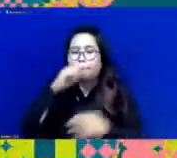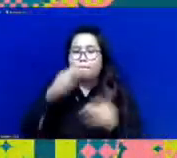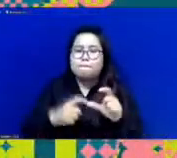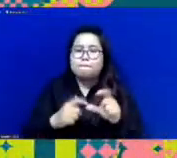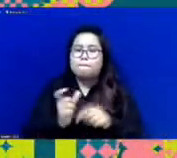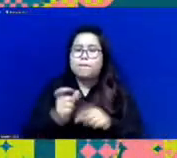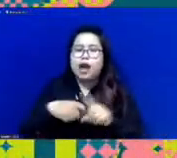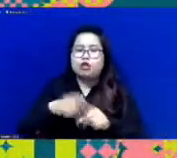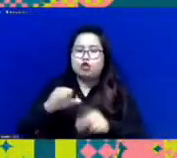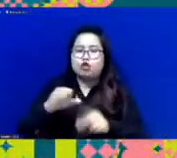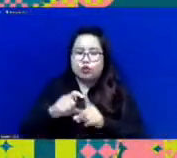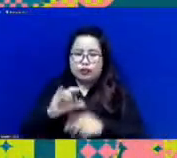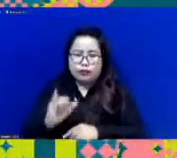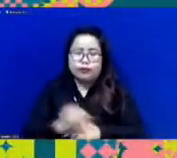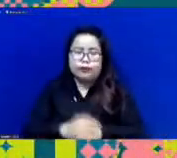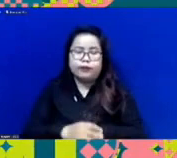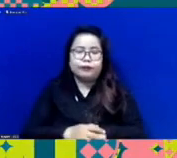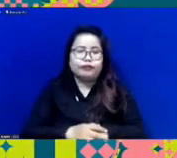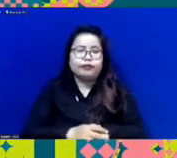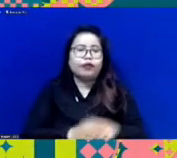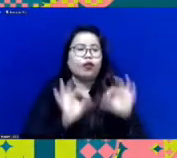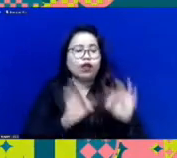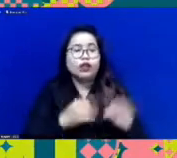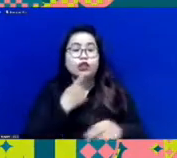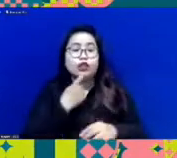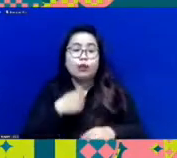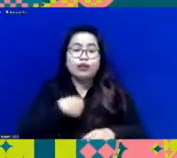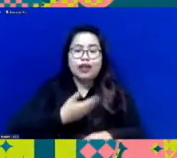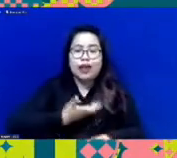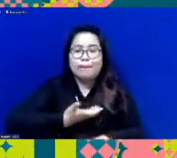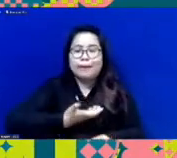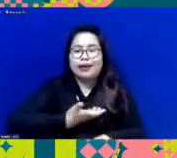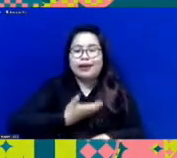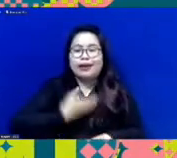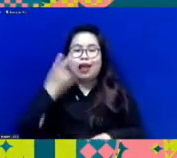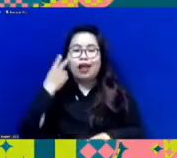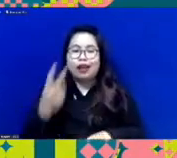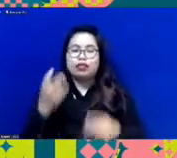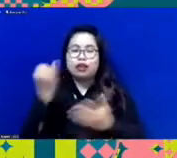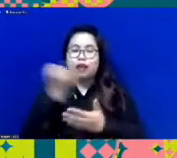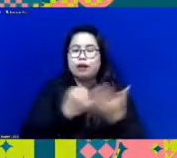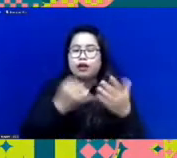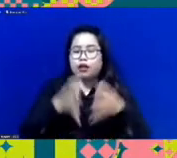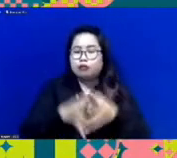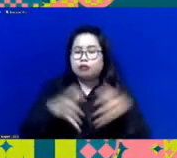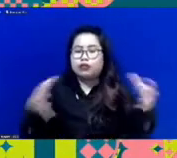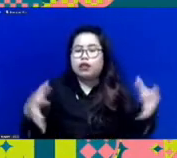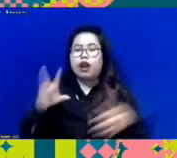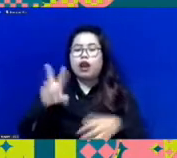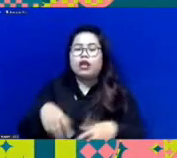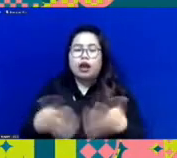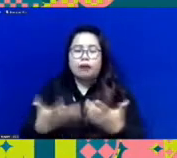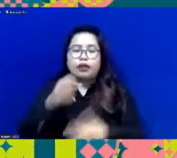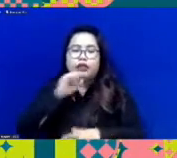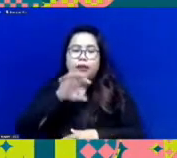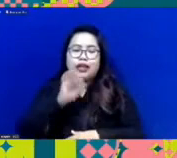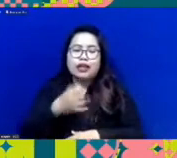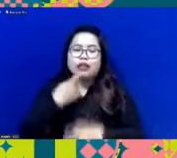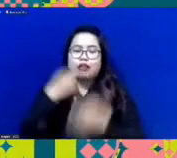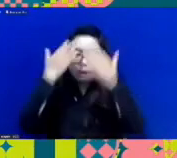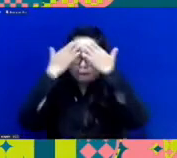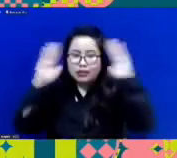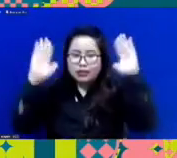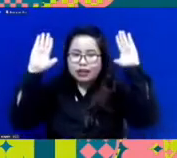I wanted to zoom out for a moment, because what Panchasila and what Baba is talking about is very individual and yet